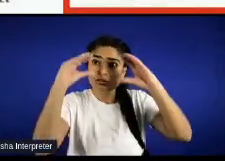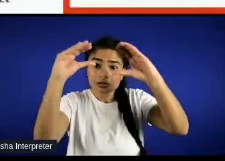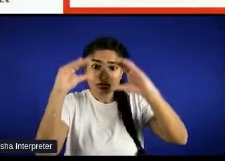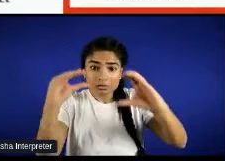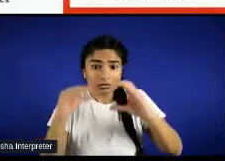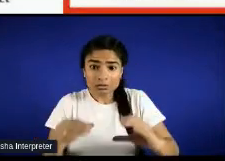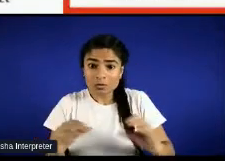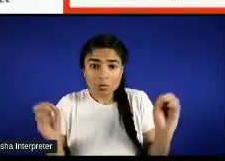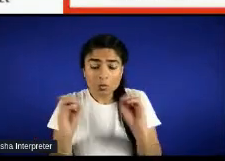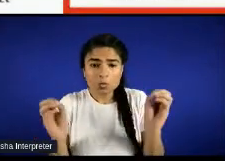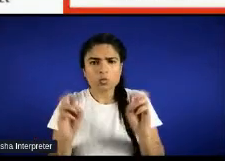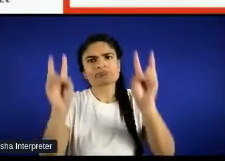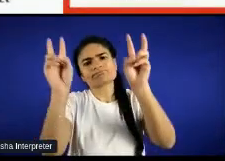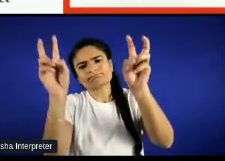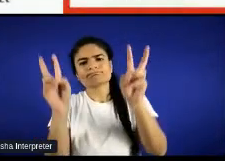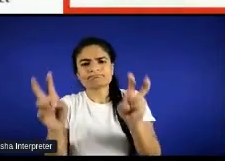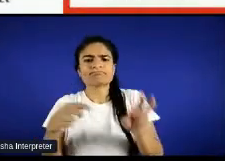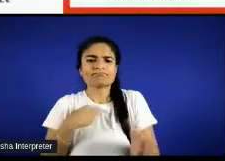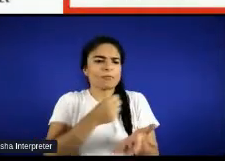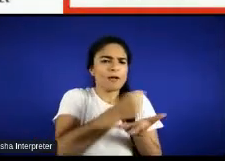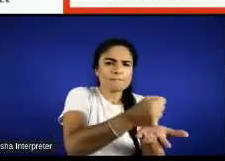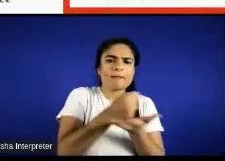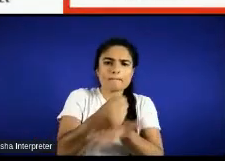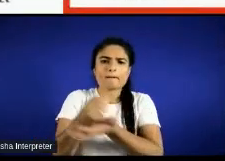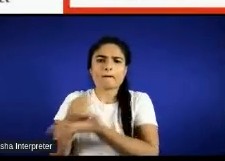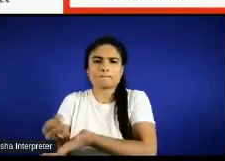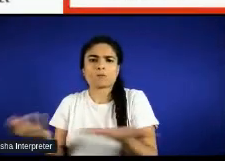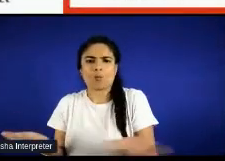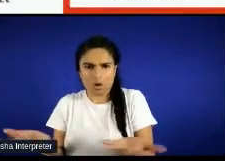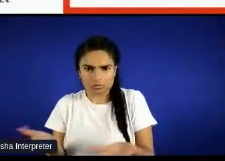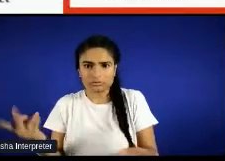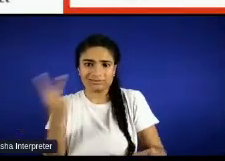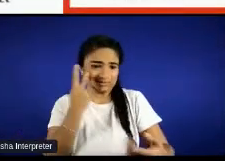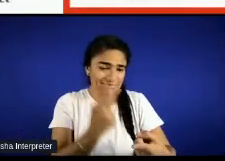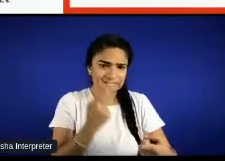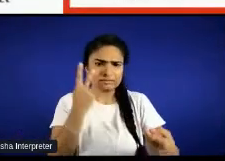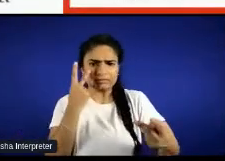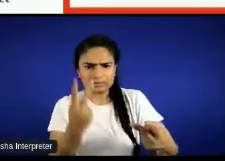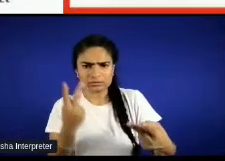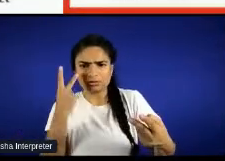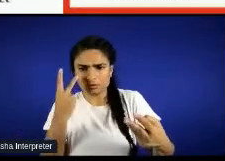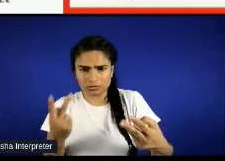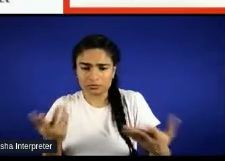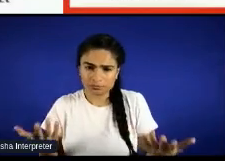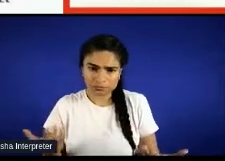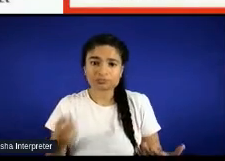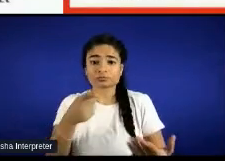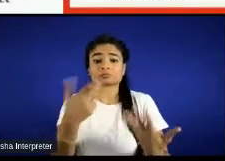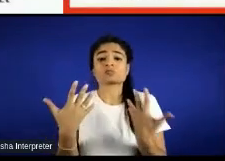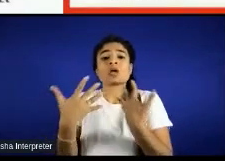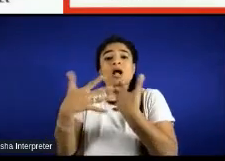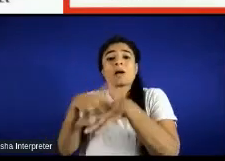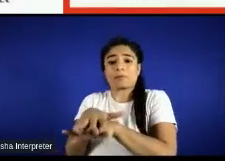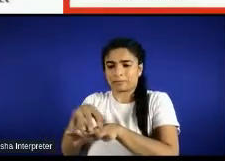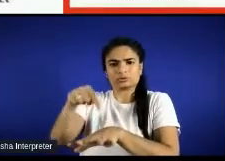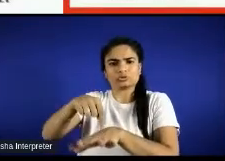support. As I said, the implementation sites as well. Next slide.